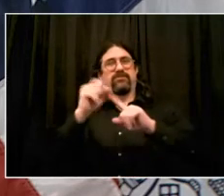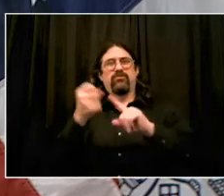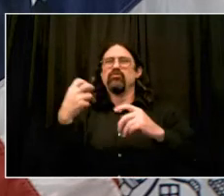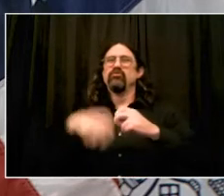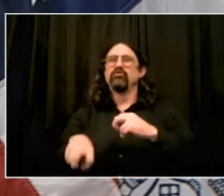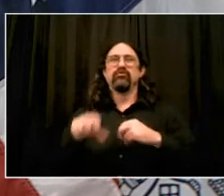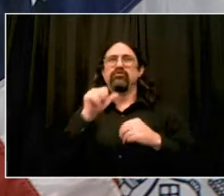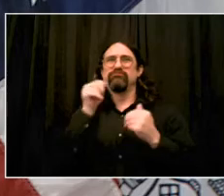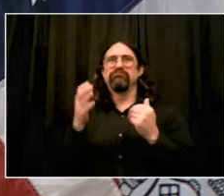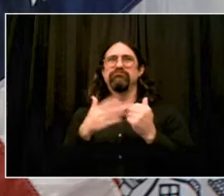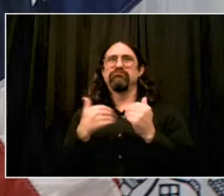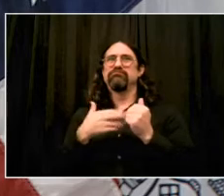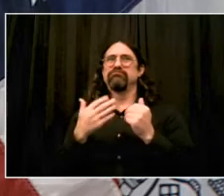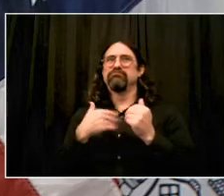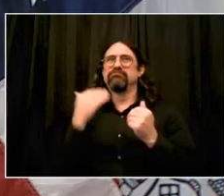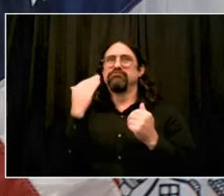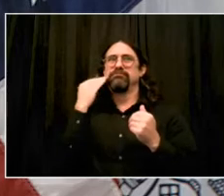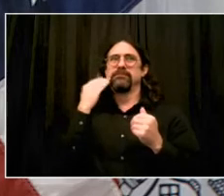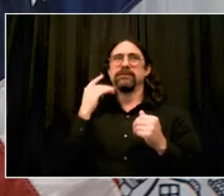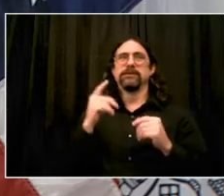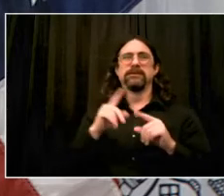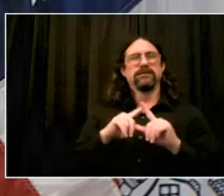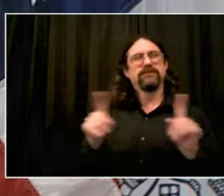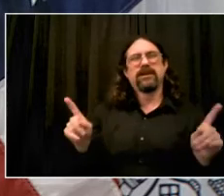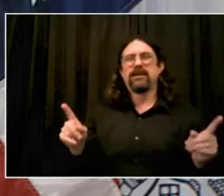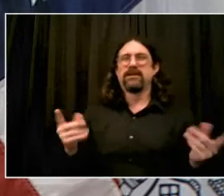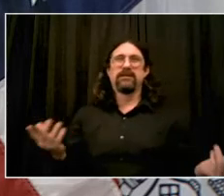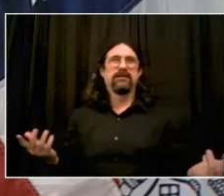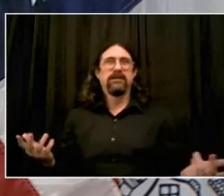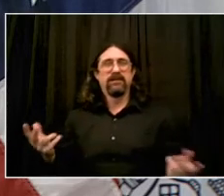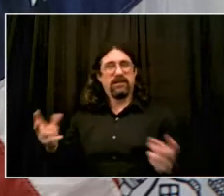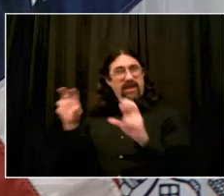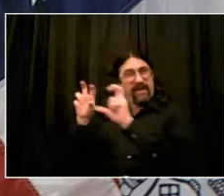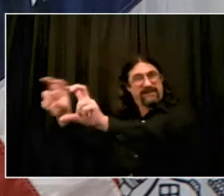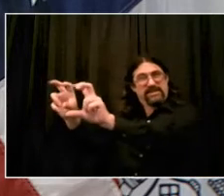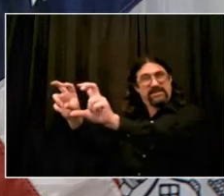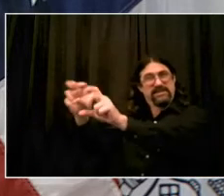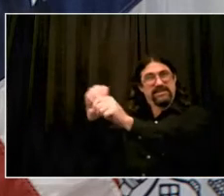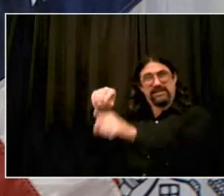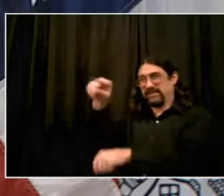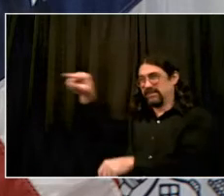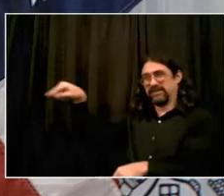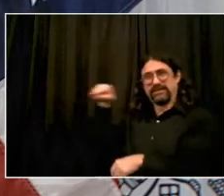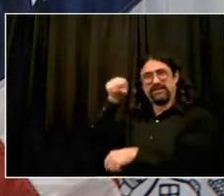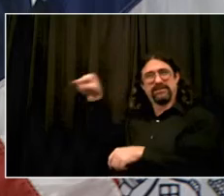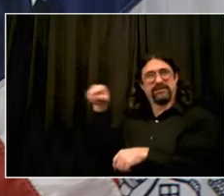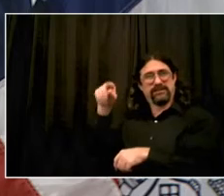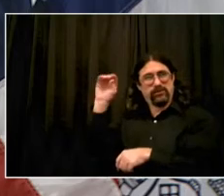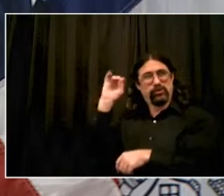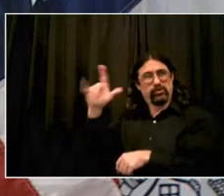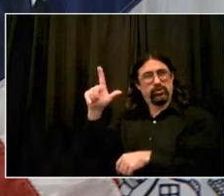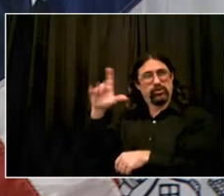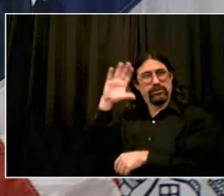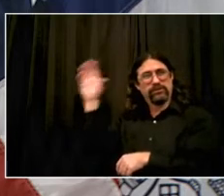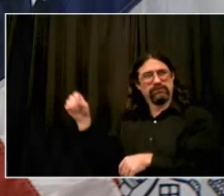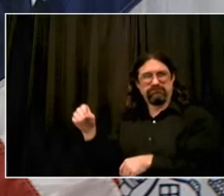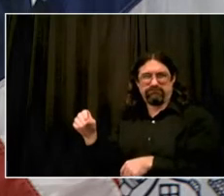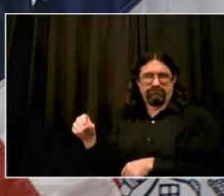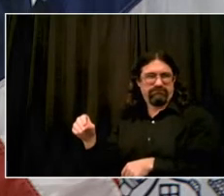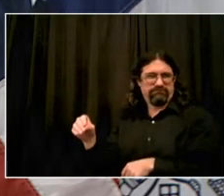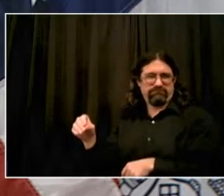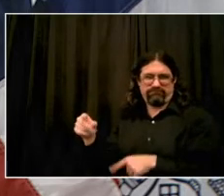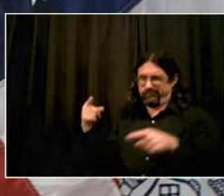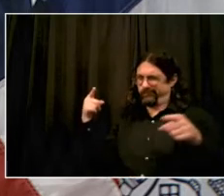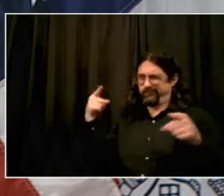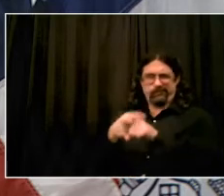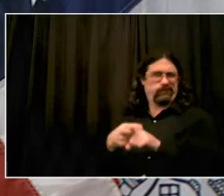assets are going to end up being stranded in the ground. So investments in those companies just don't work anymore. Their central product